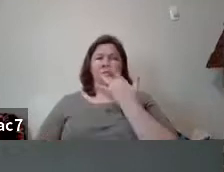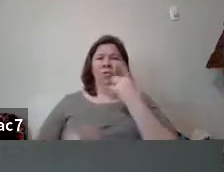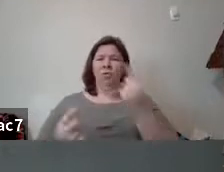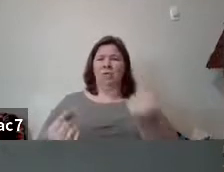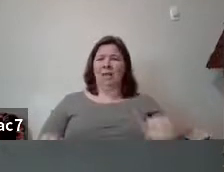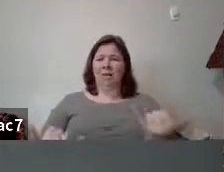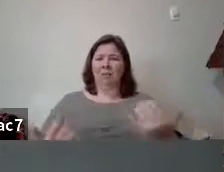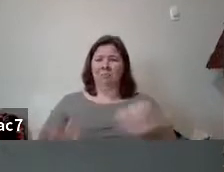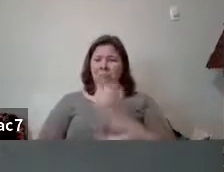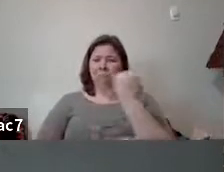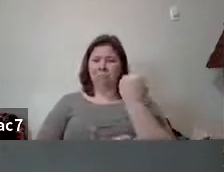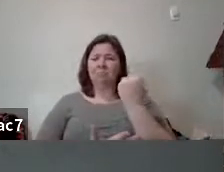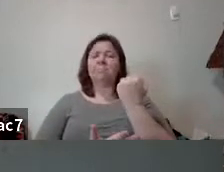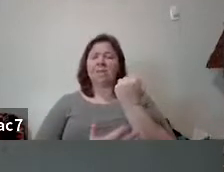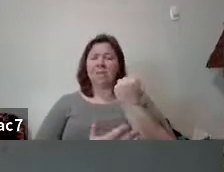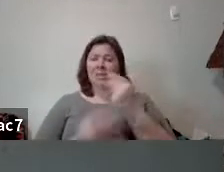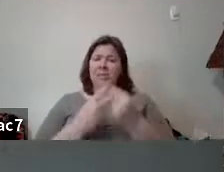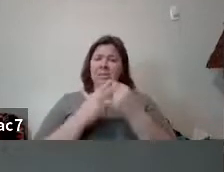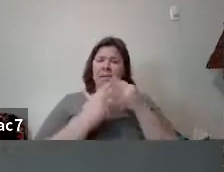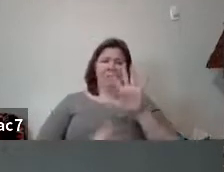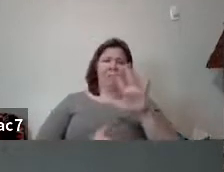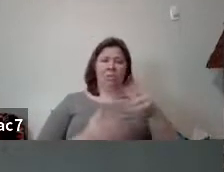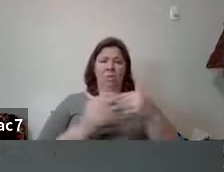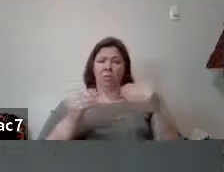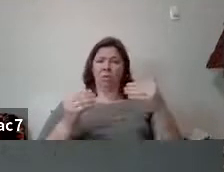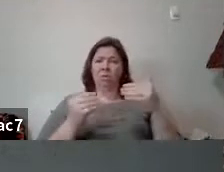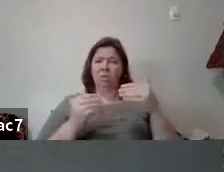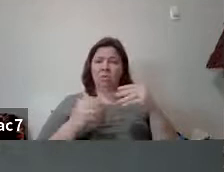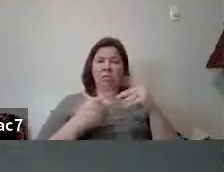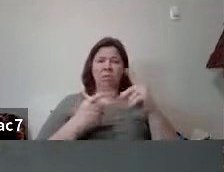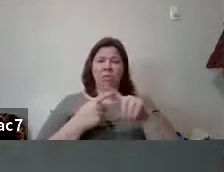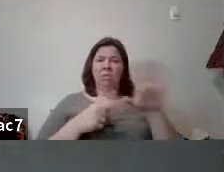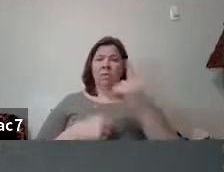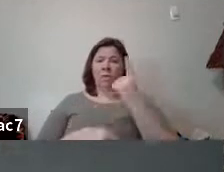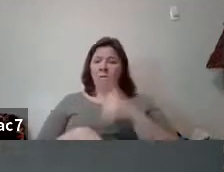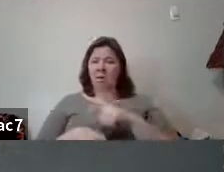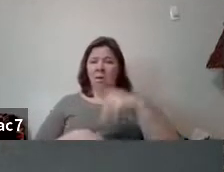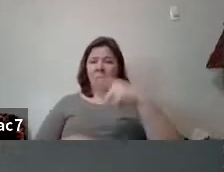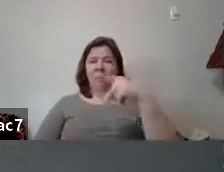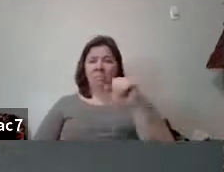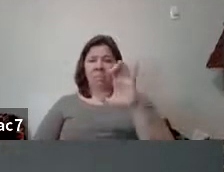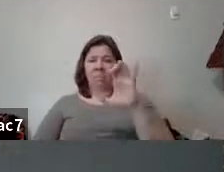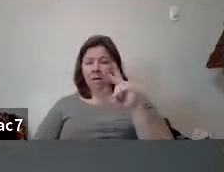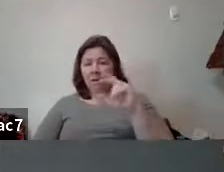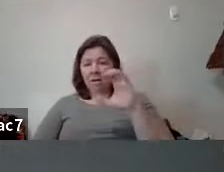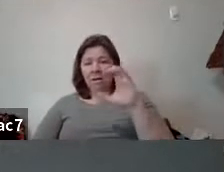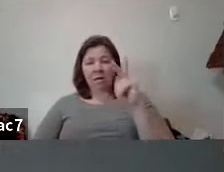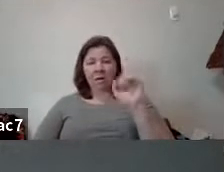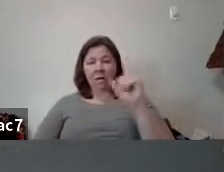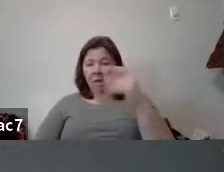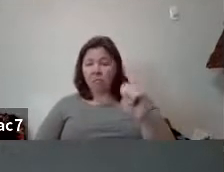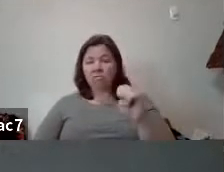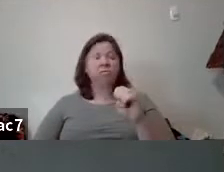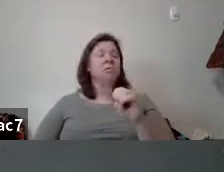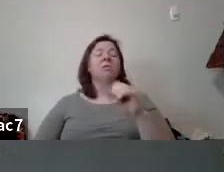You know, let them save that $53 towards their one-time package. And that's it. It's unheard of. No one's ever offered